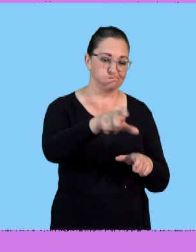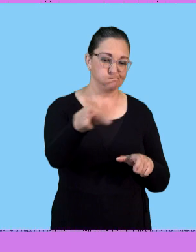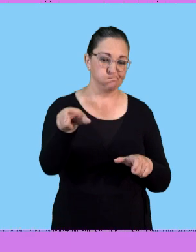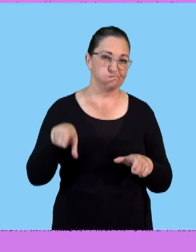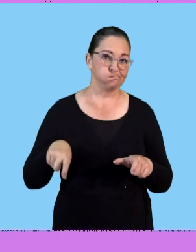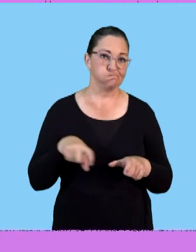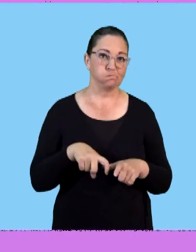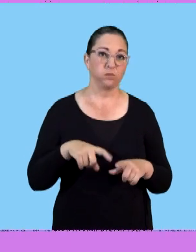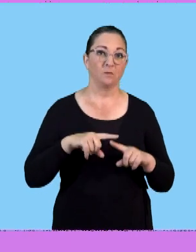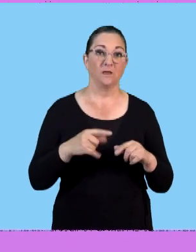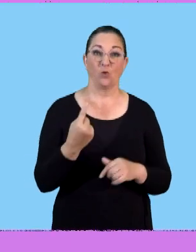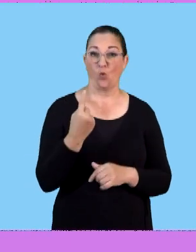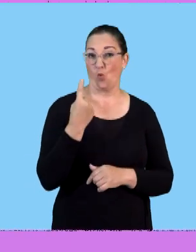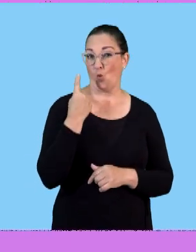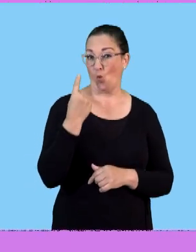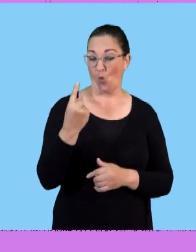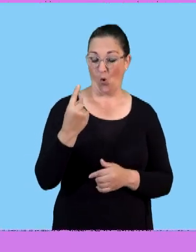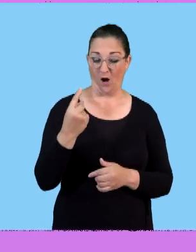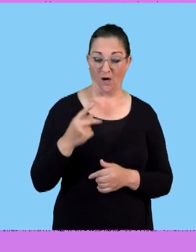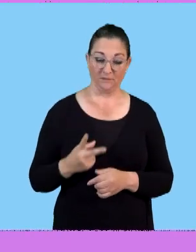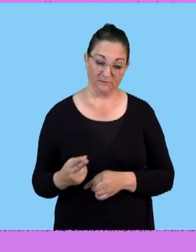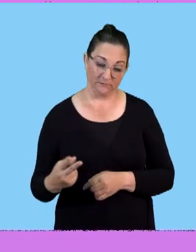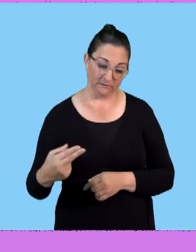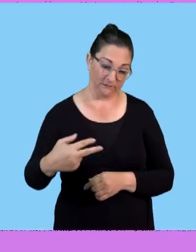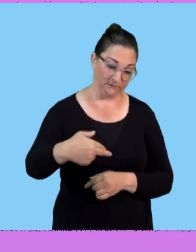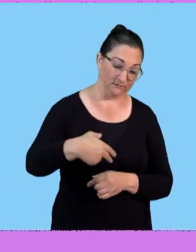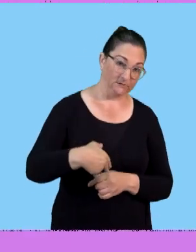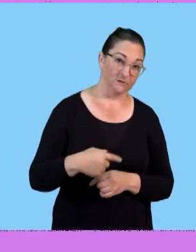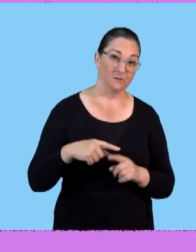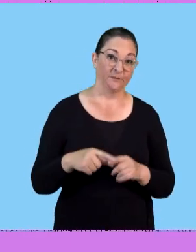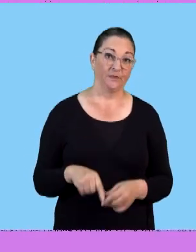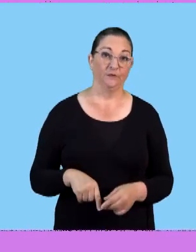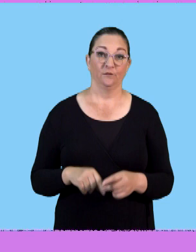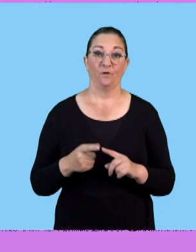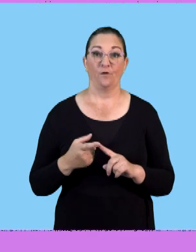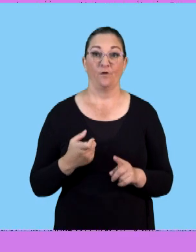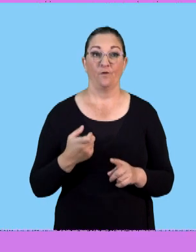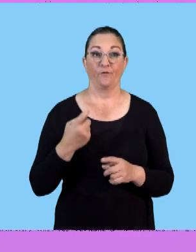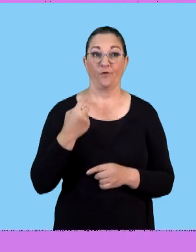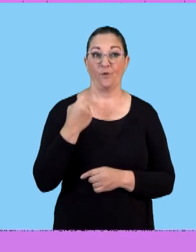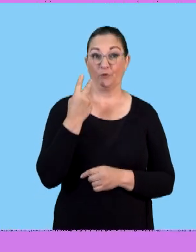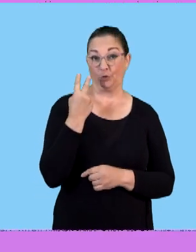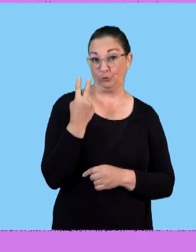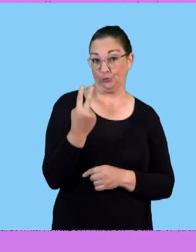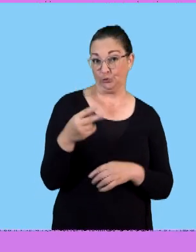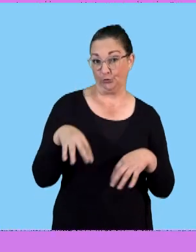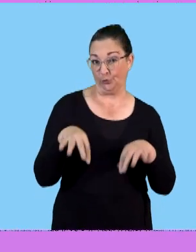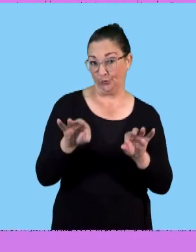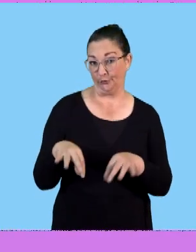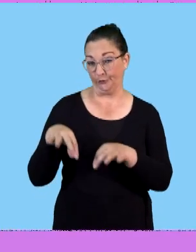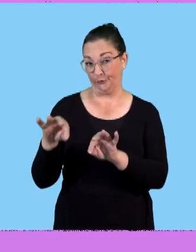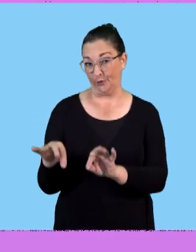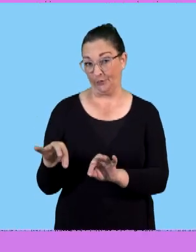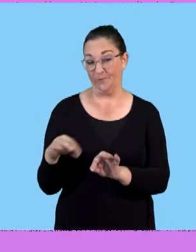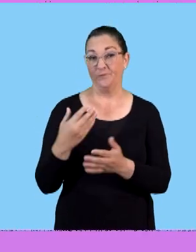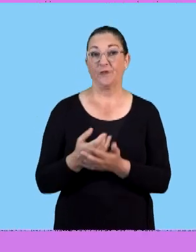Marcus cuts one complete stocking from 2 rectangular pieces of fabric. Okay, so you may use